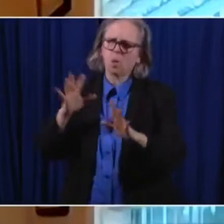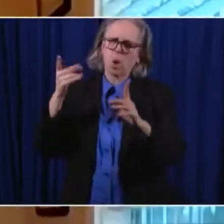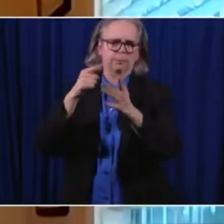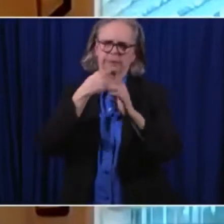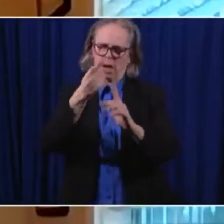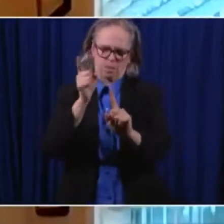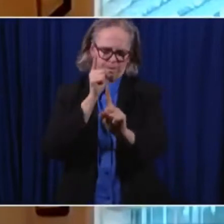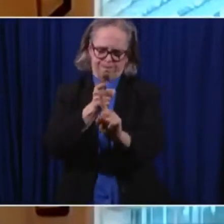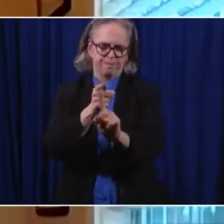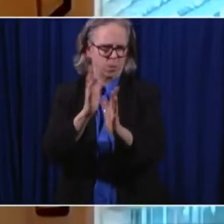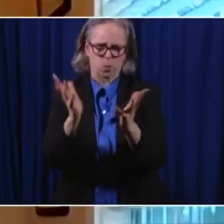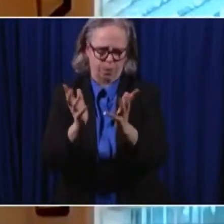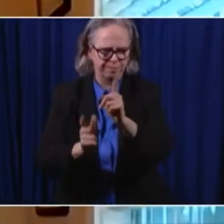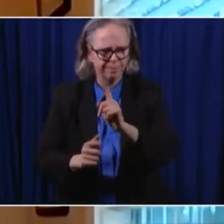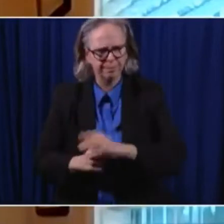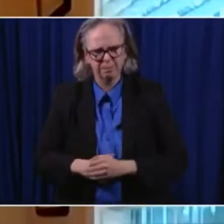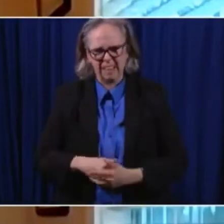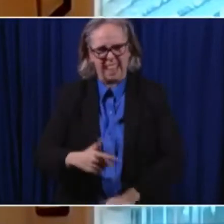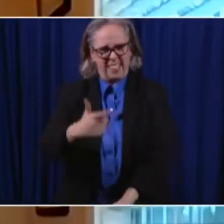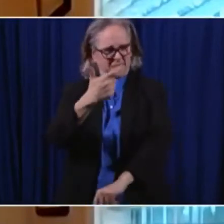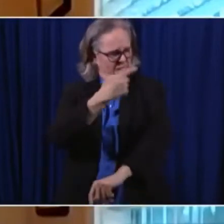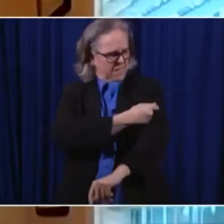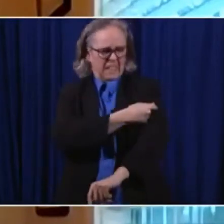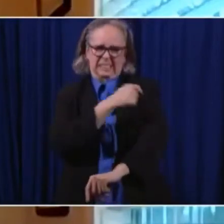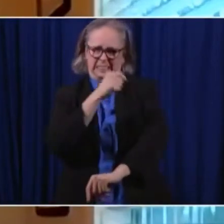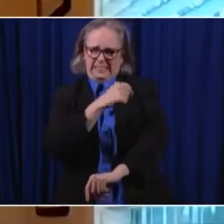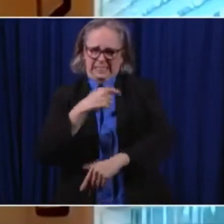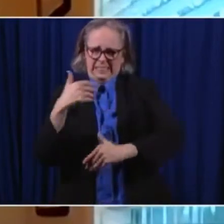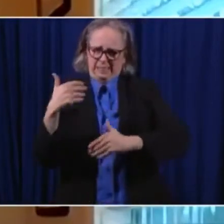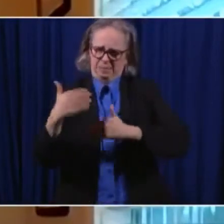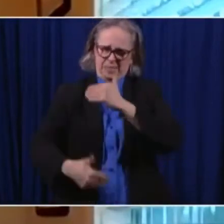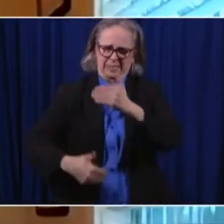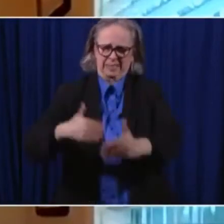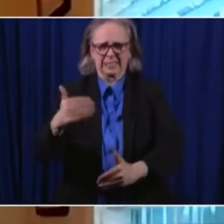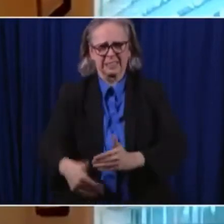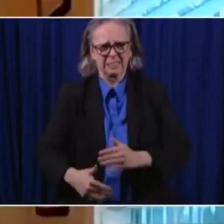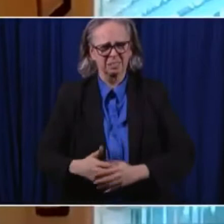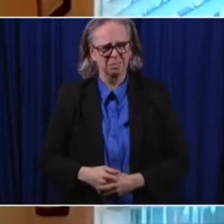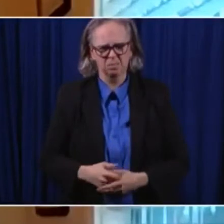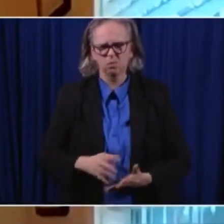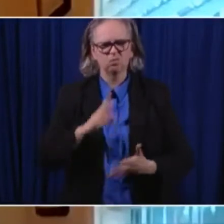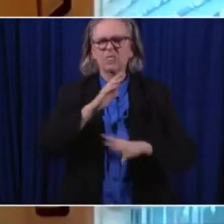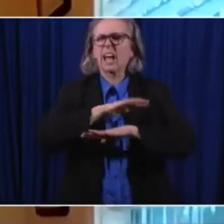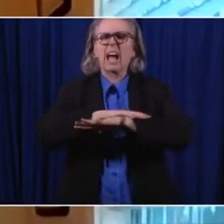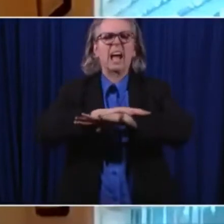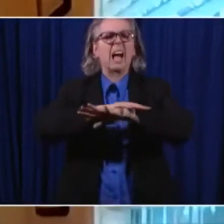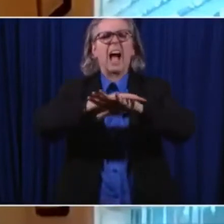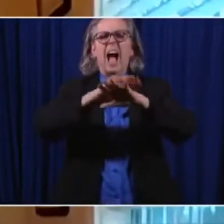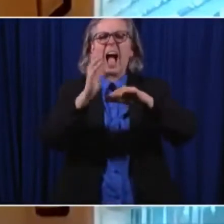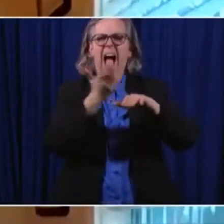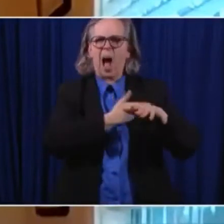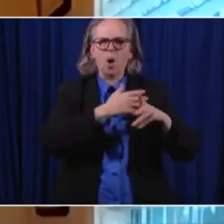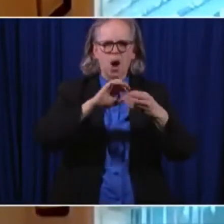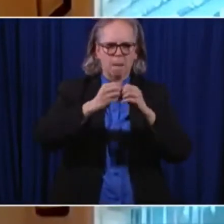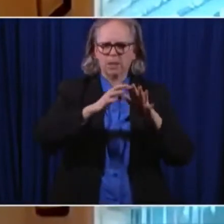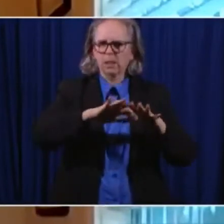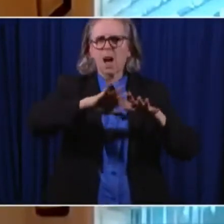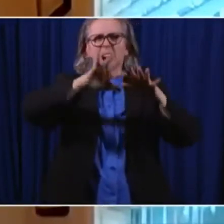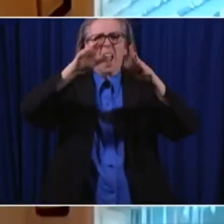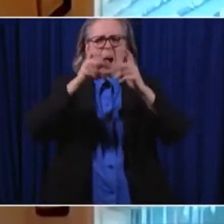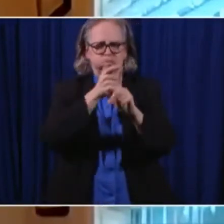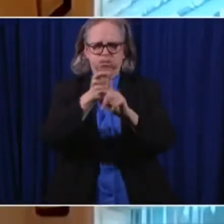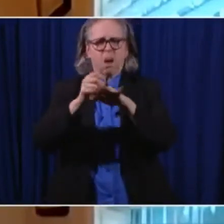expect vaccines to be bending that curve. It still depends upon you and me